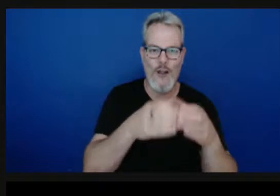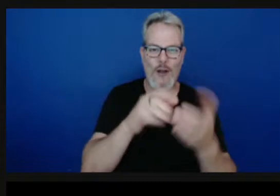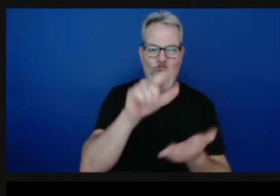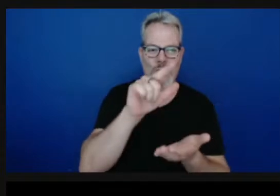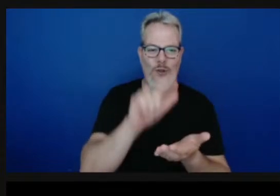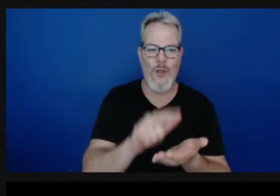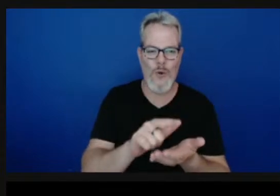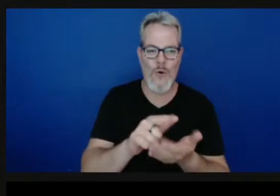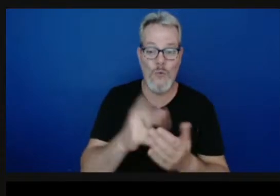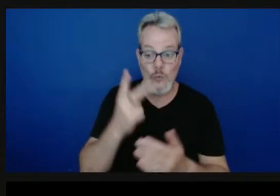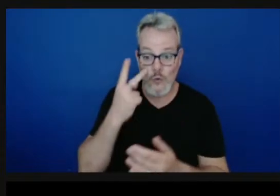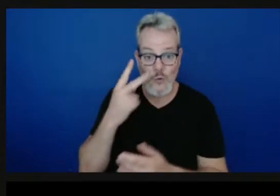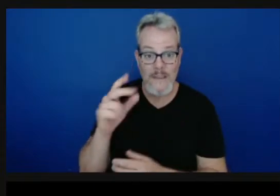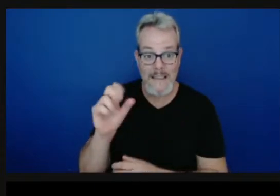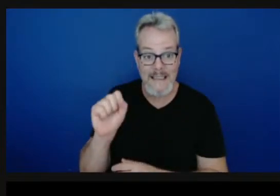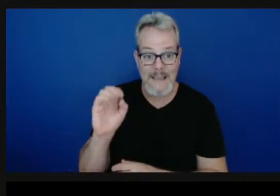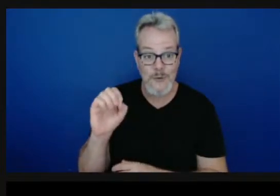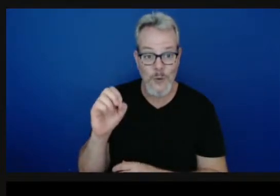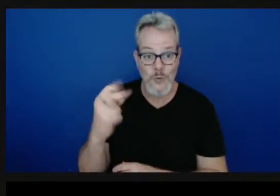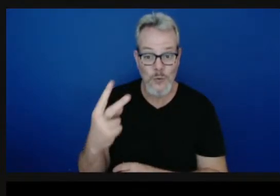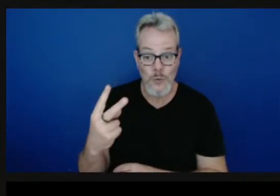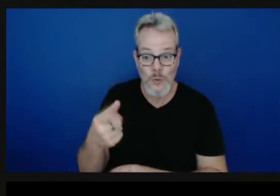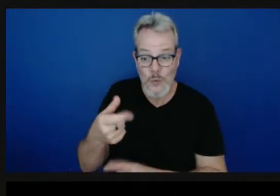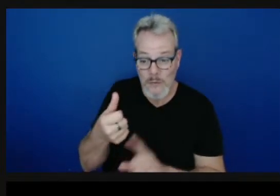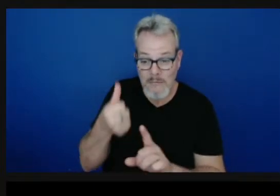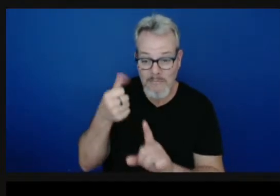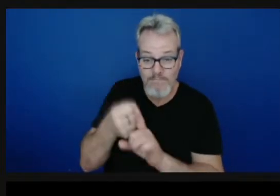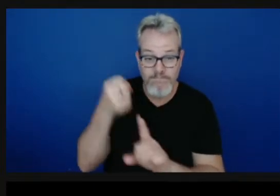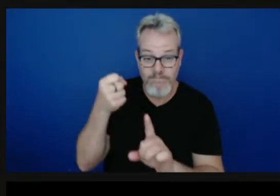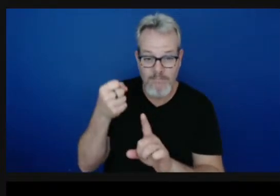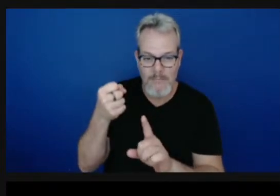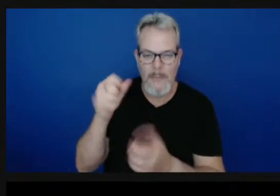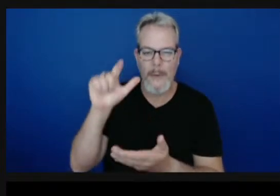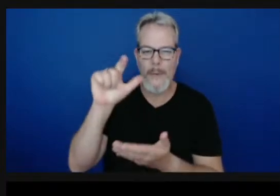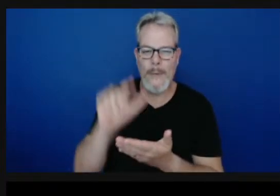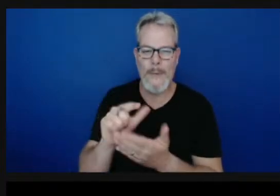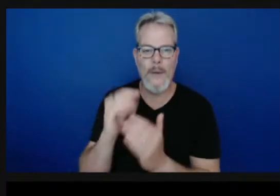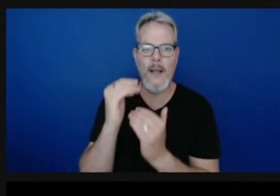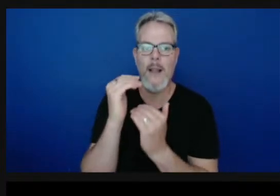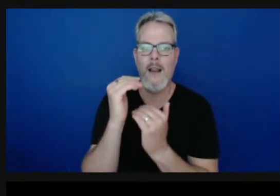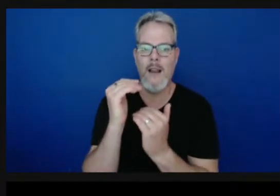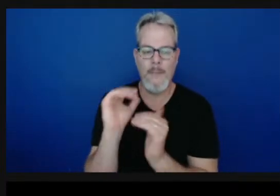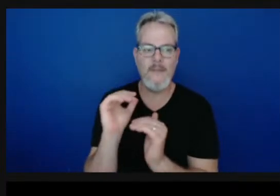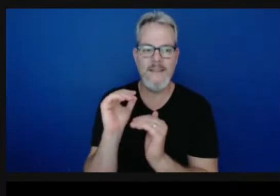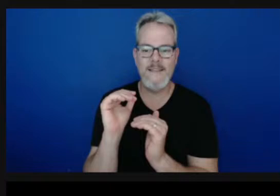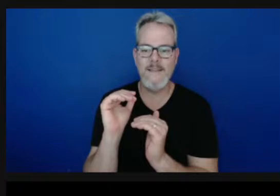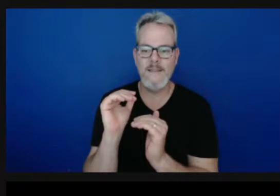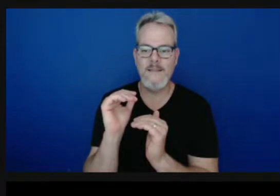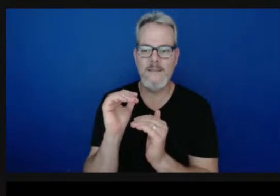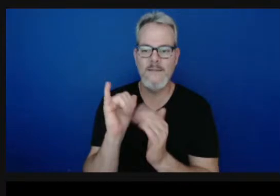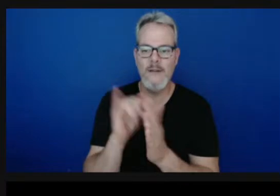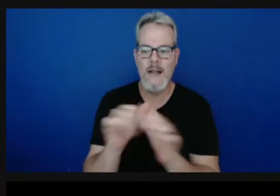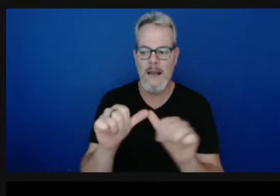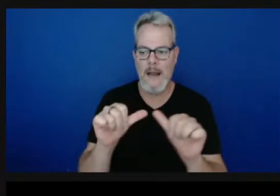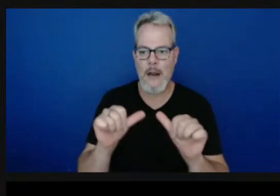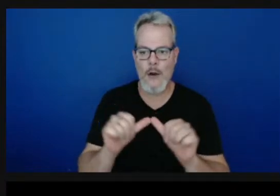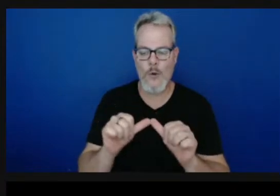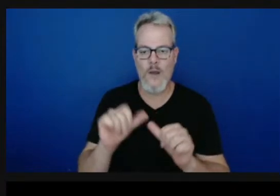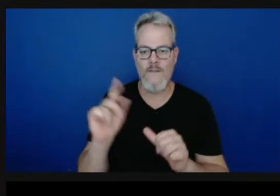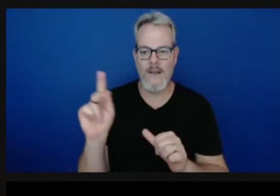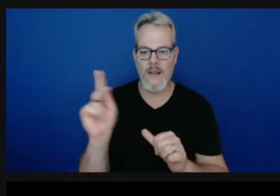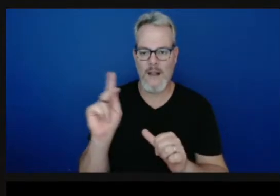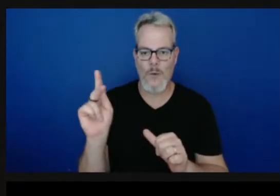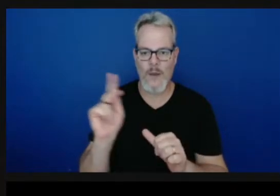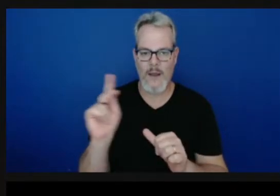you're seeing is limited impact to the areas nearby the summit caldera of Kīlauea. So it's